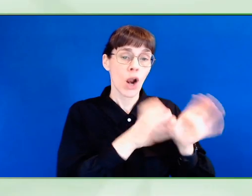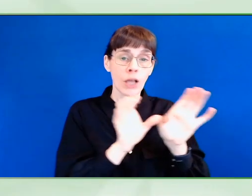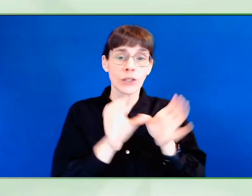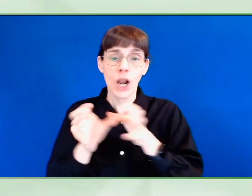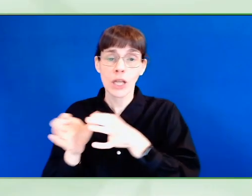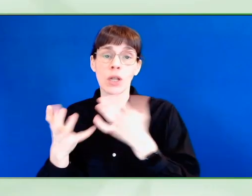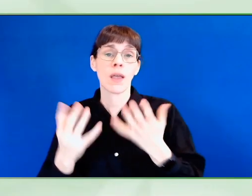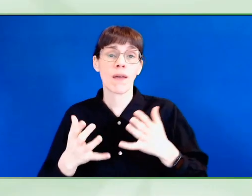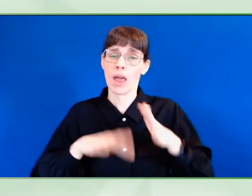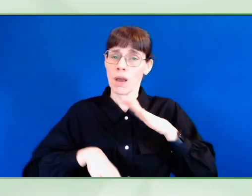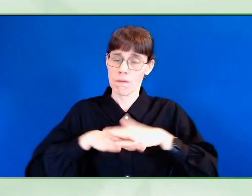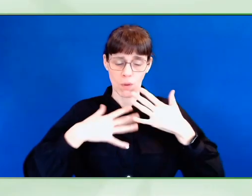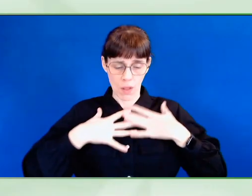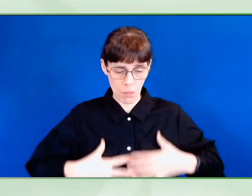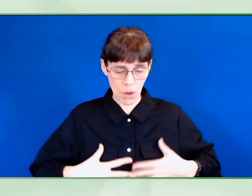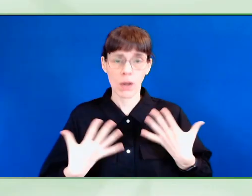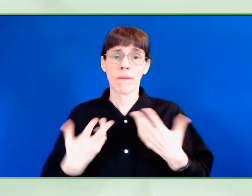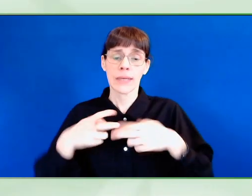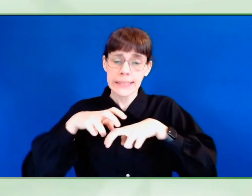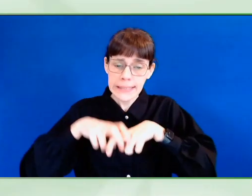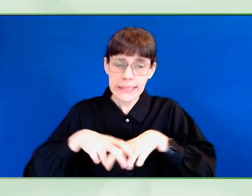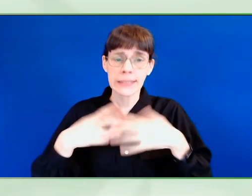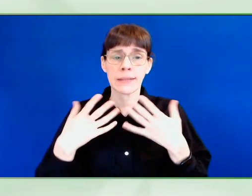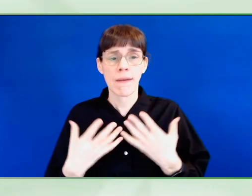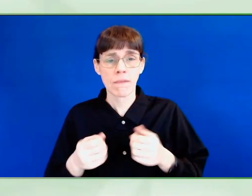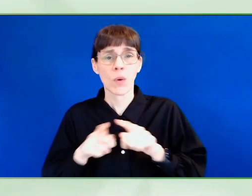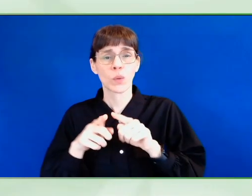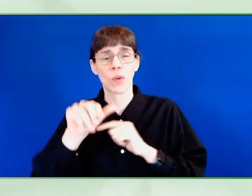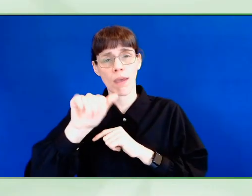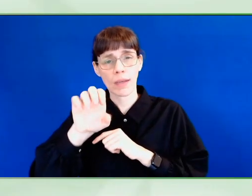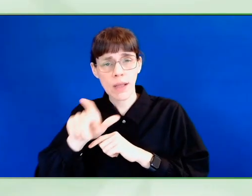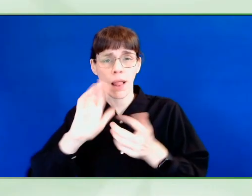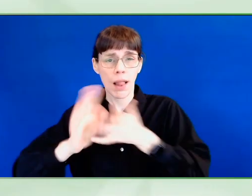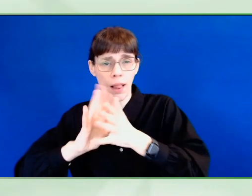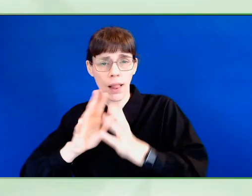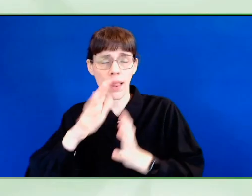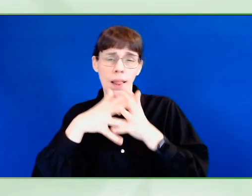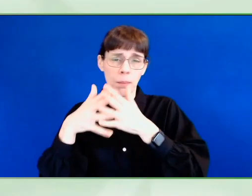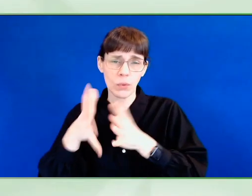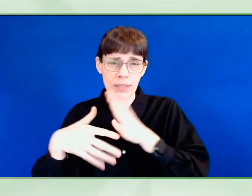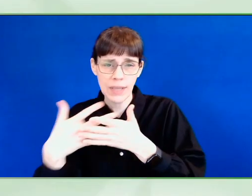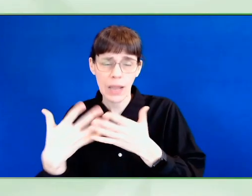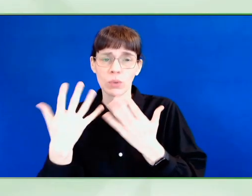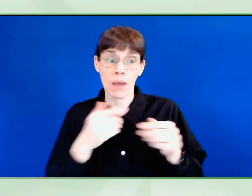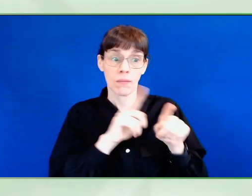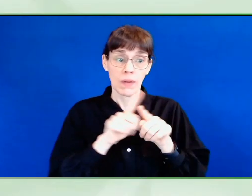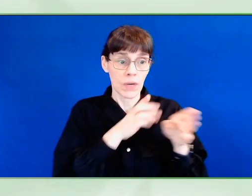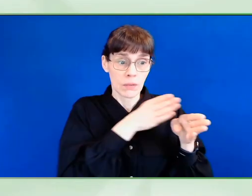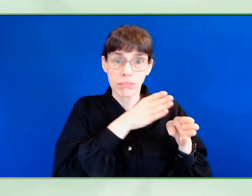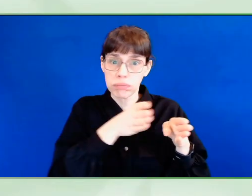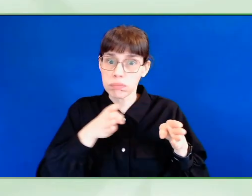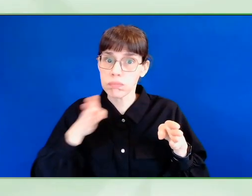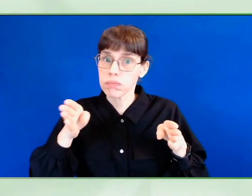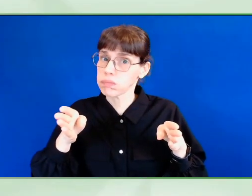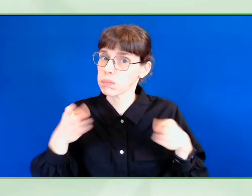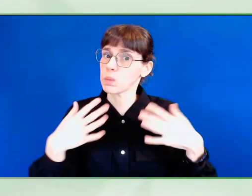seated versions, classes taught with American Sign Language, and we have a whole lot more to come. The impact of our